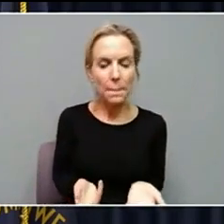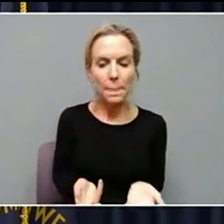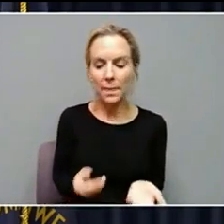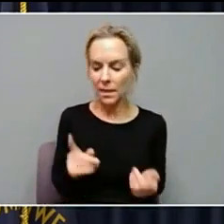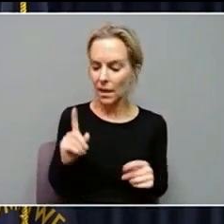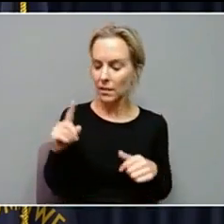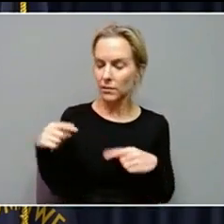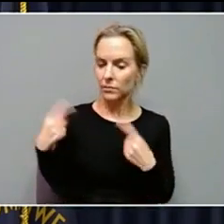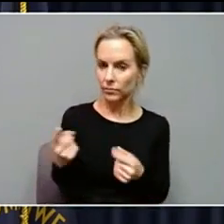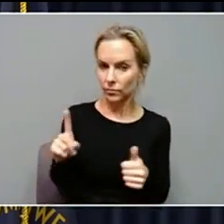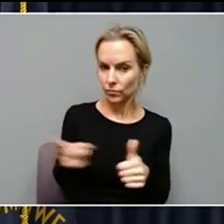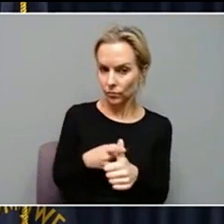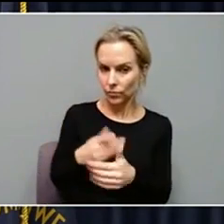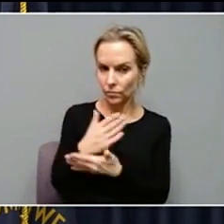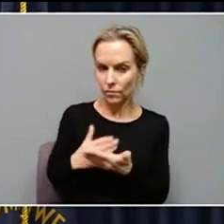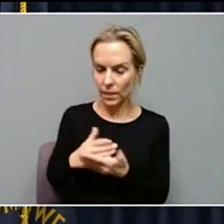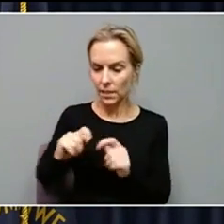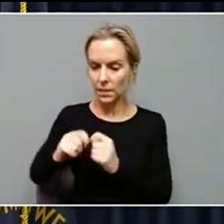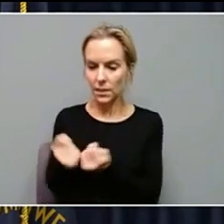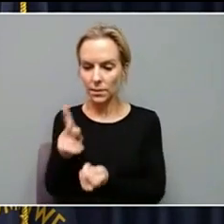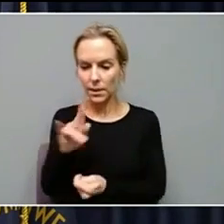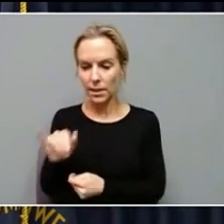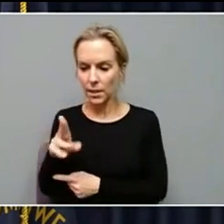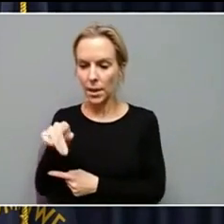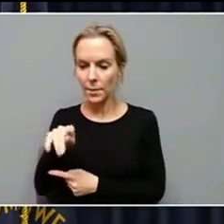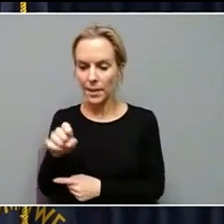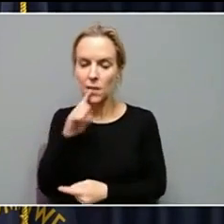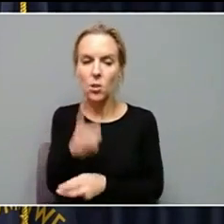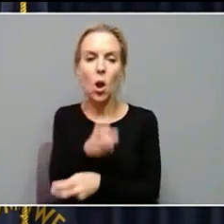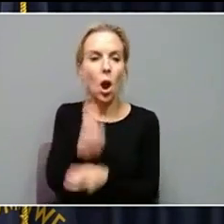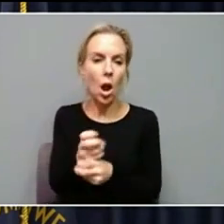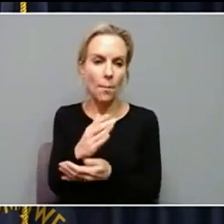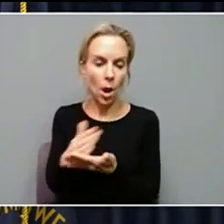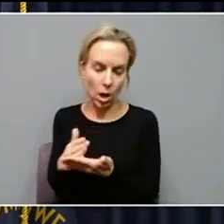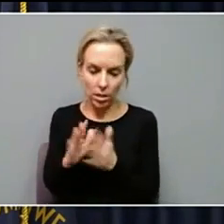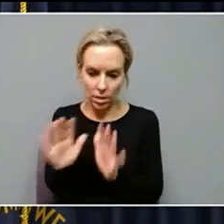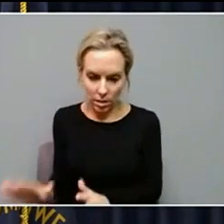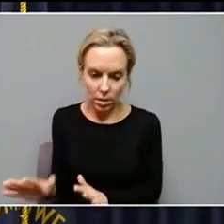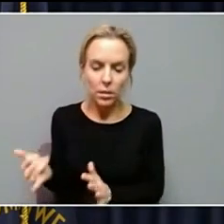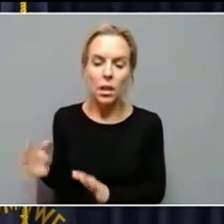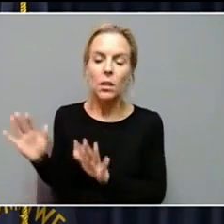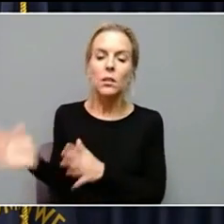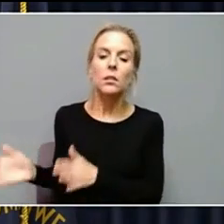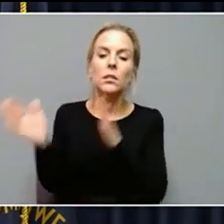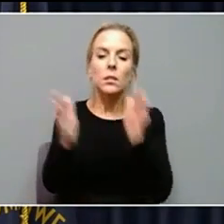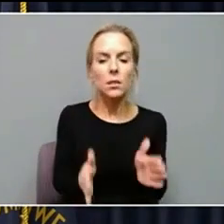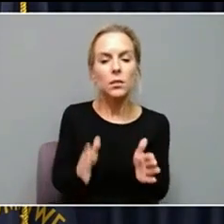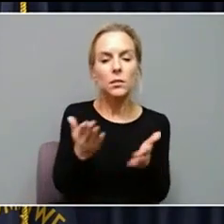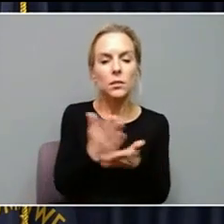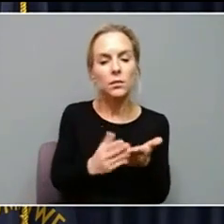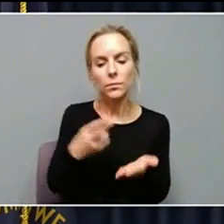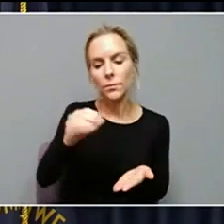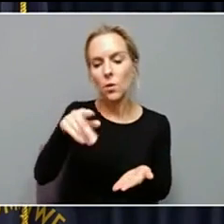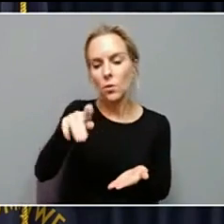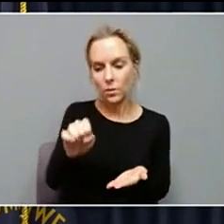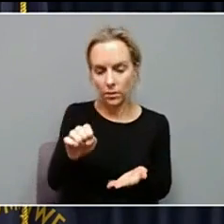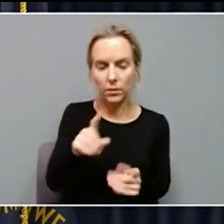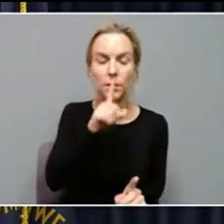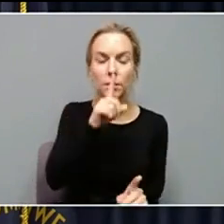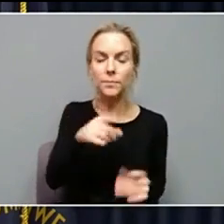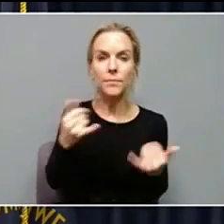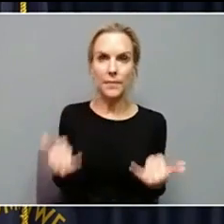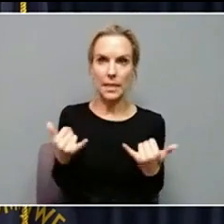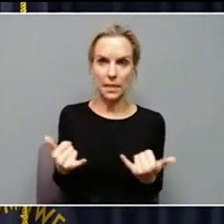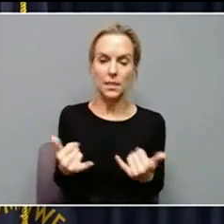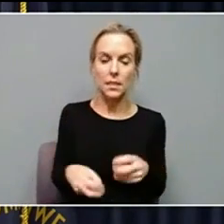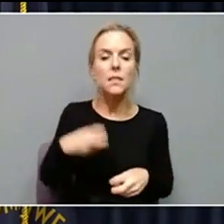part of our Team Kentucky update. It is the hard part. Now, let's look at some hope. While this is a time of